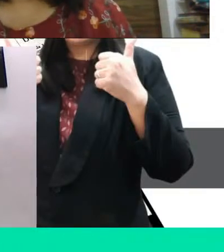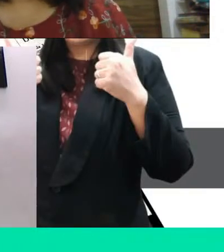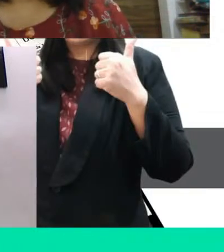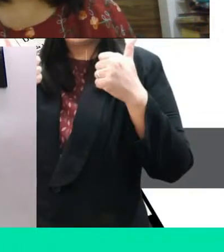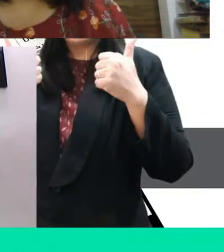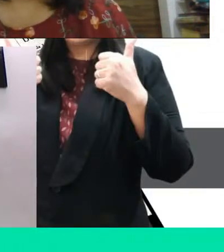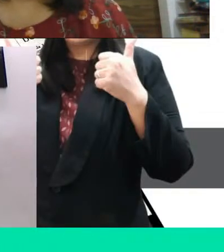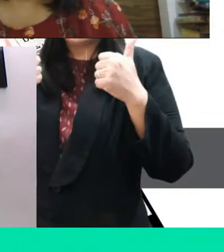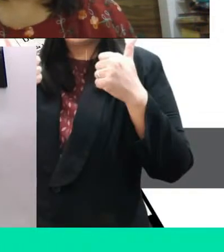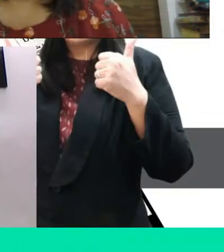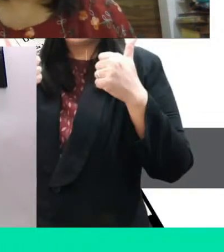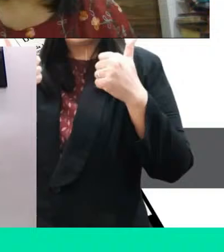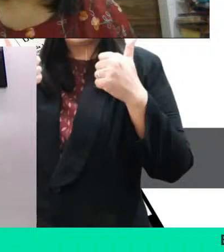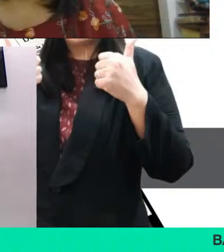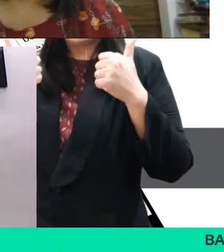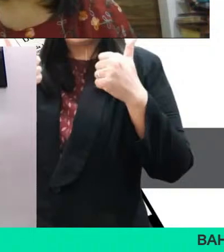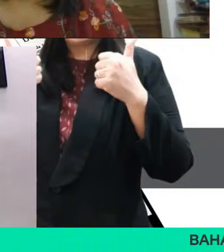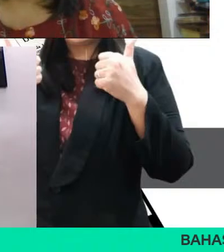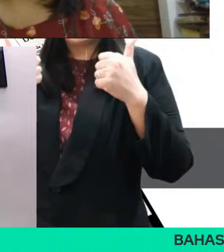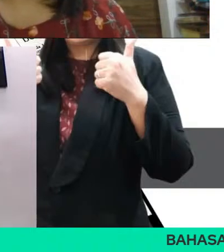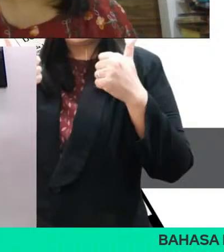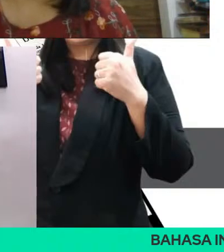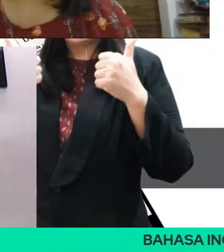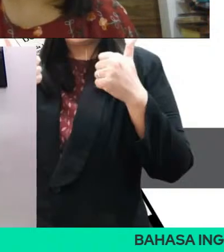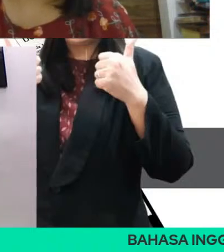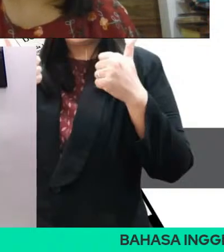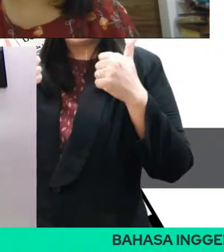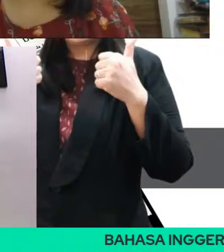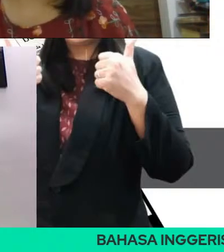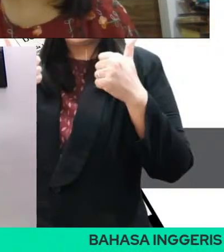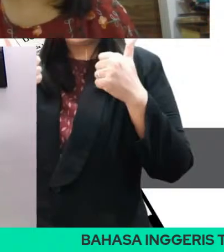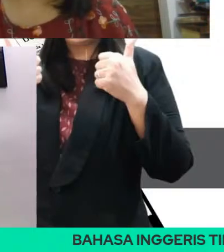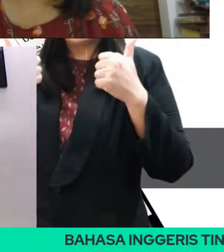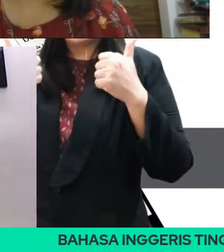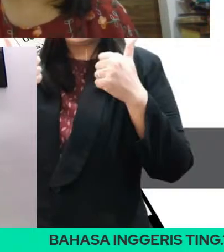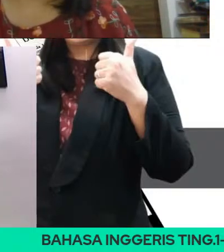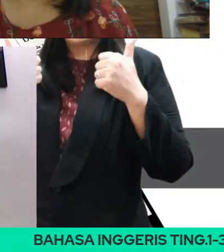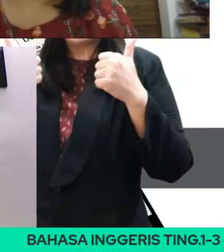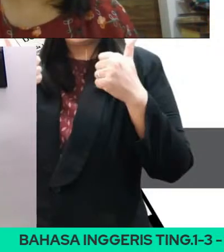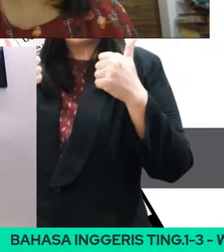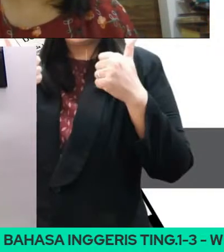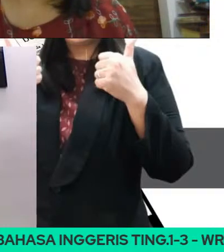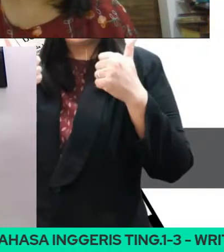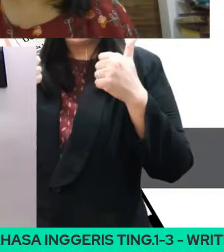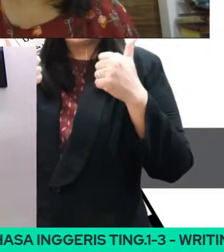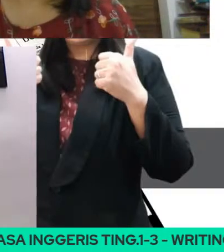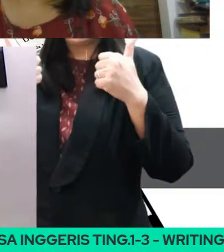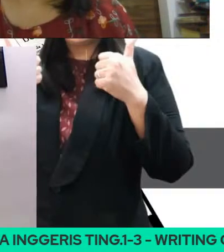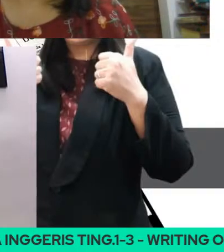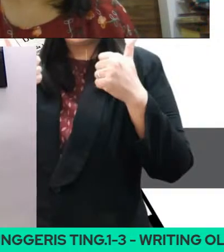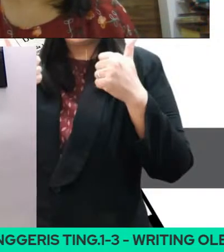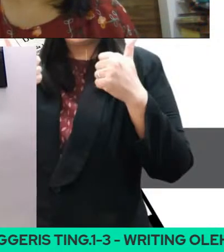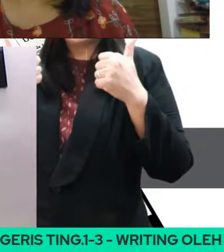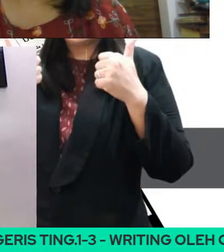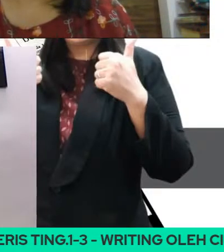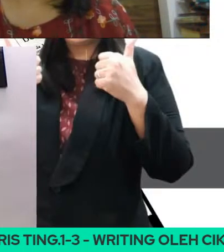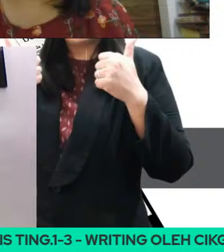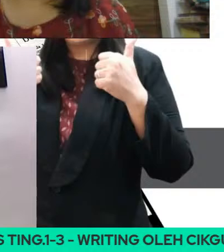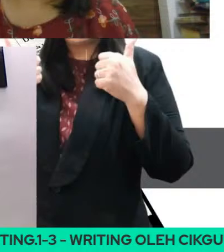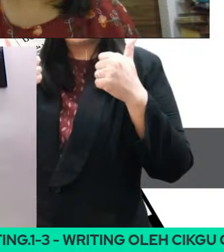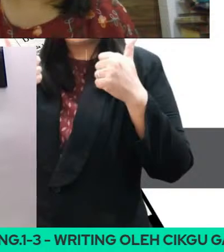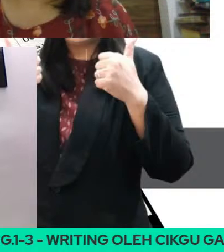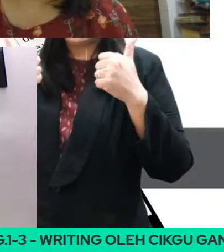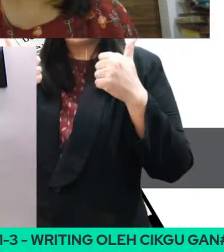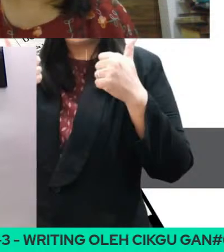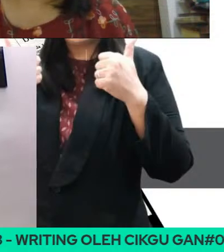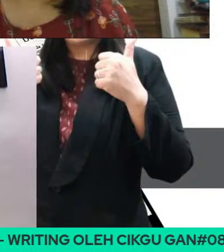lesson. Stop chatting and use the chat session wisely. Number two,